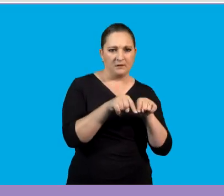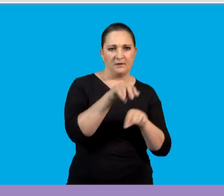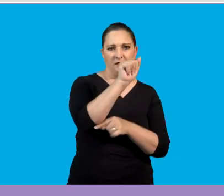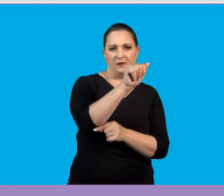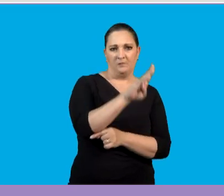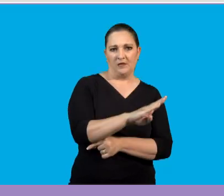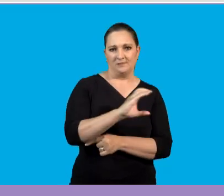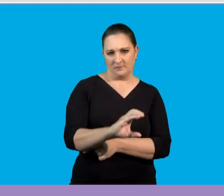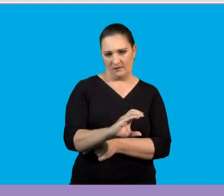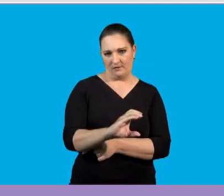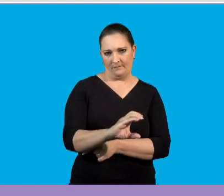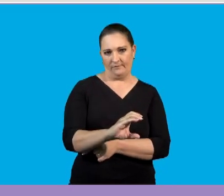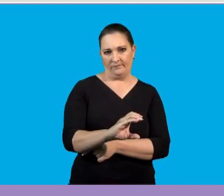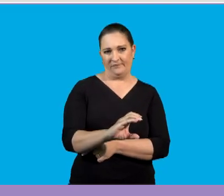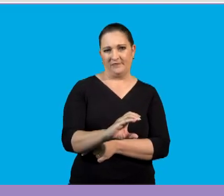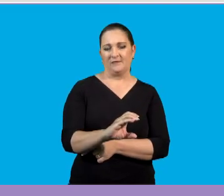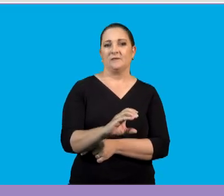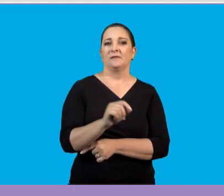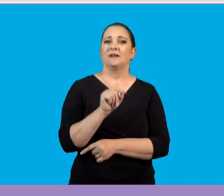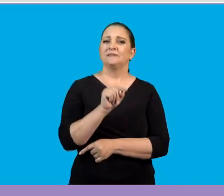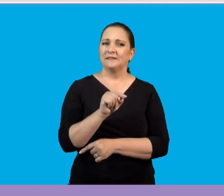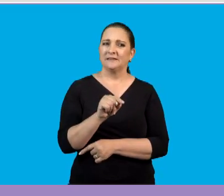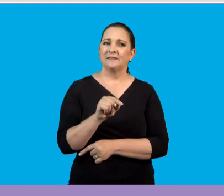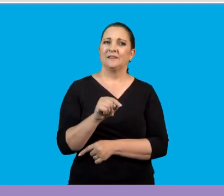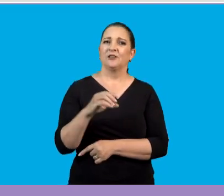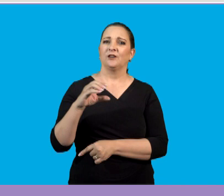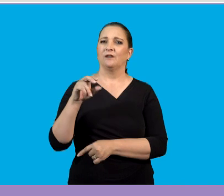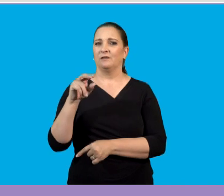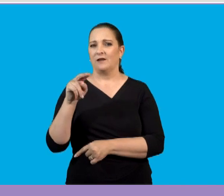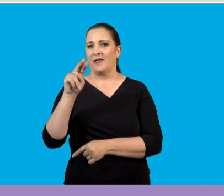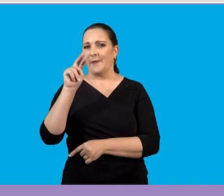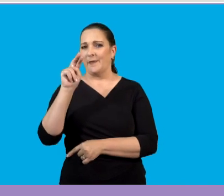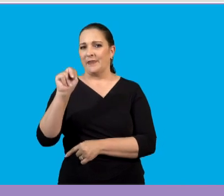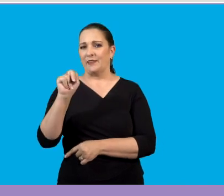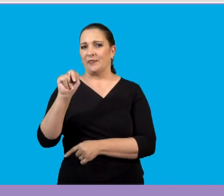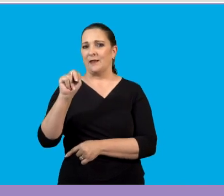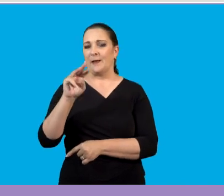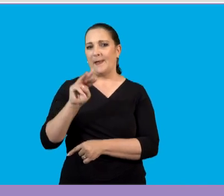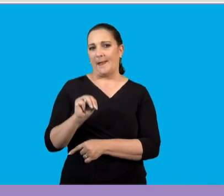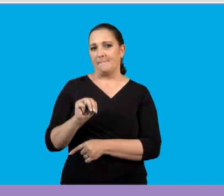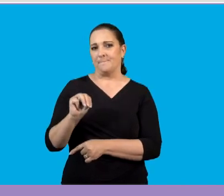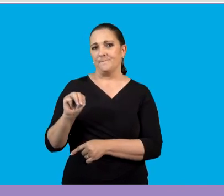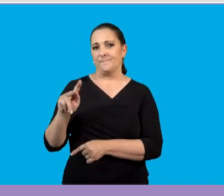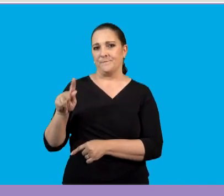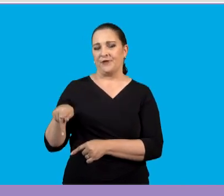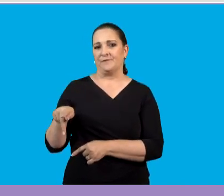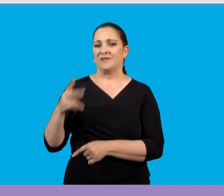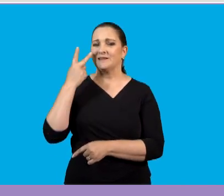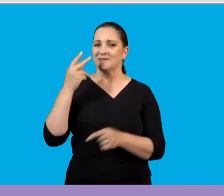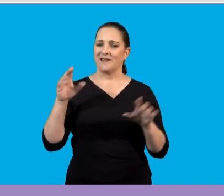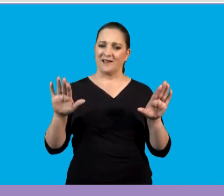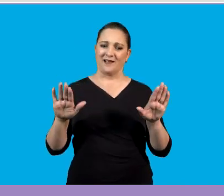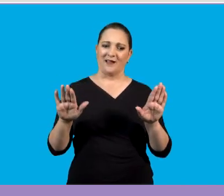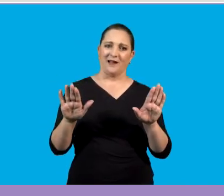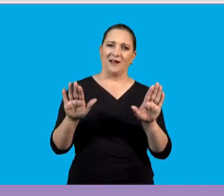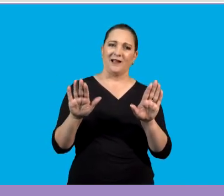we have triangle ABC, and that would be congruent to triangle NMP. As you can see here, you